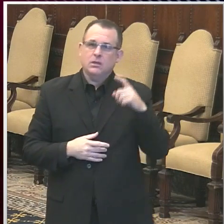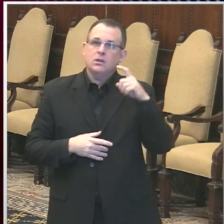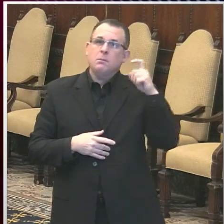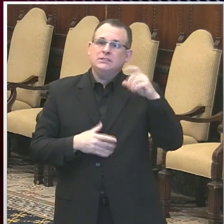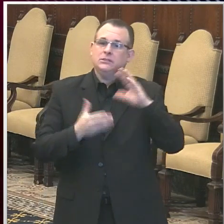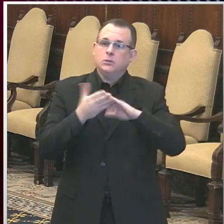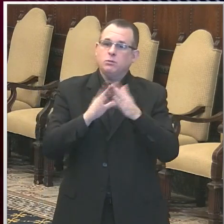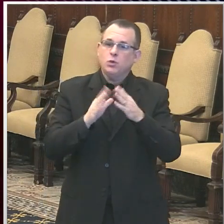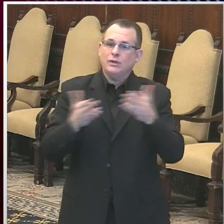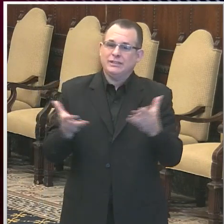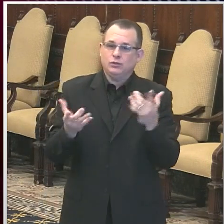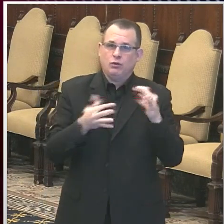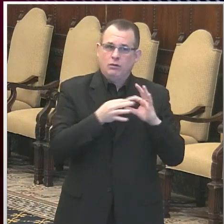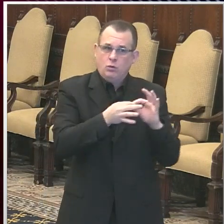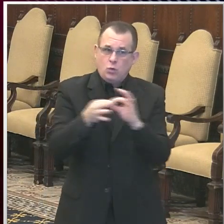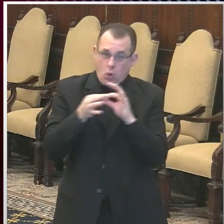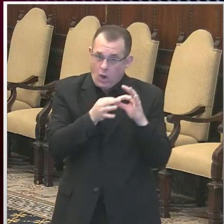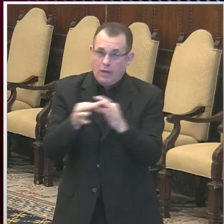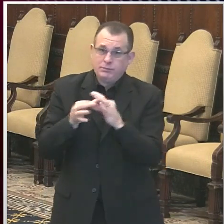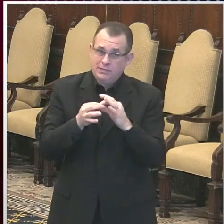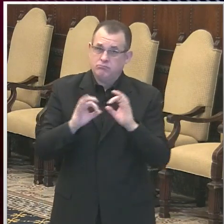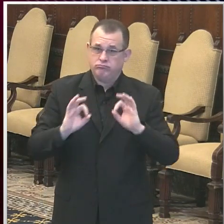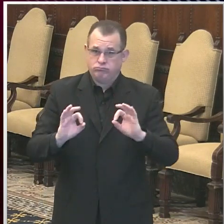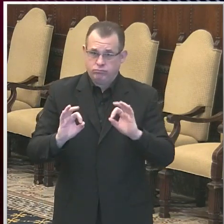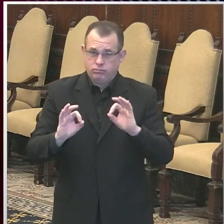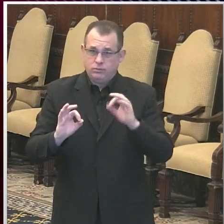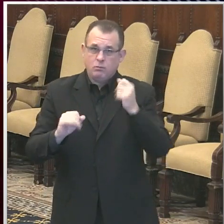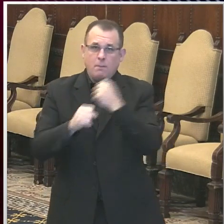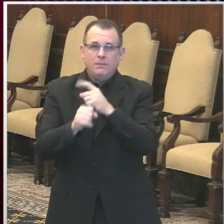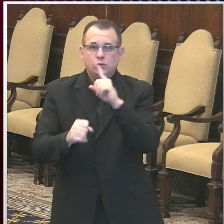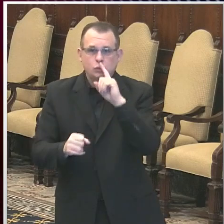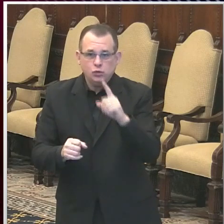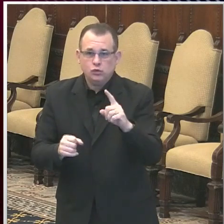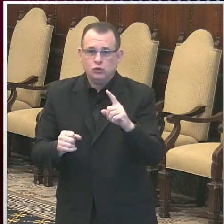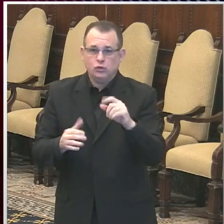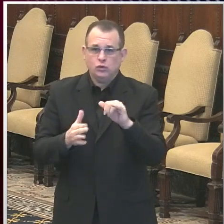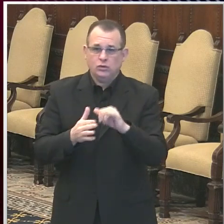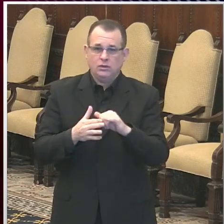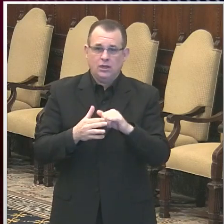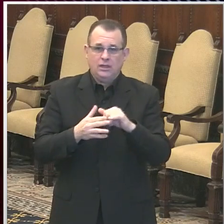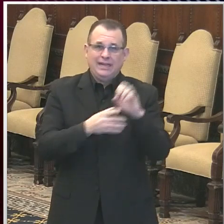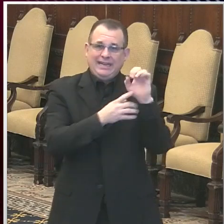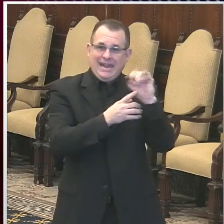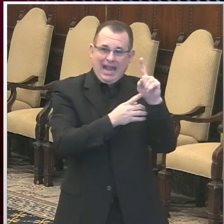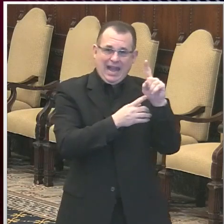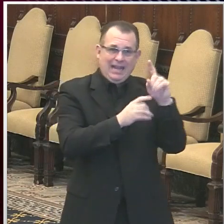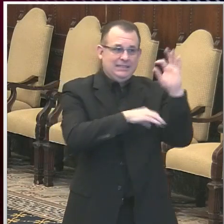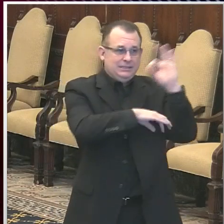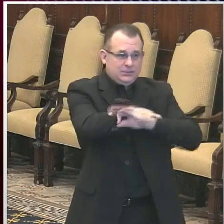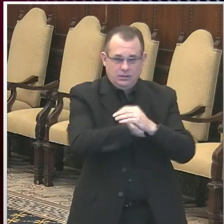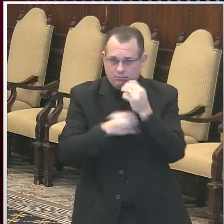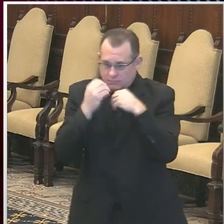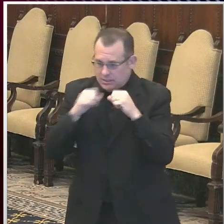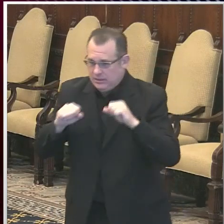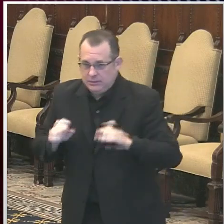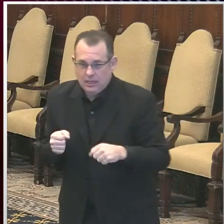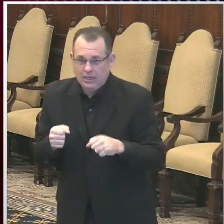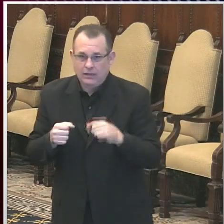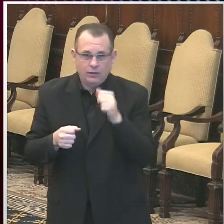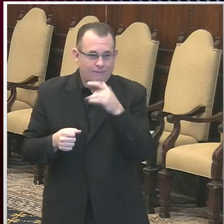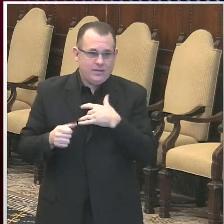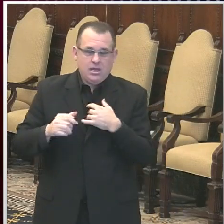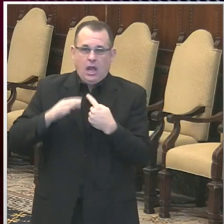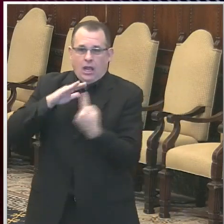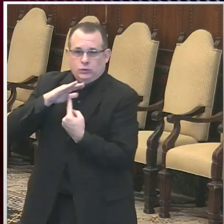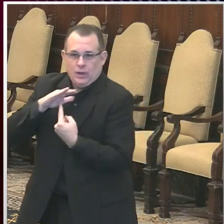Philadelphia is cooperating to make sure that all Muslims have something to eat at sunset and that they don't feel isolated because of